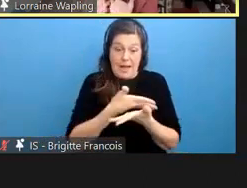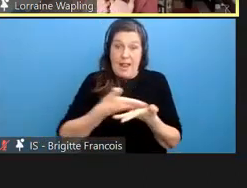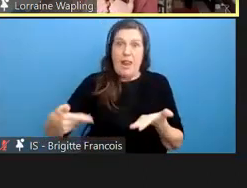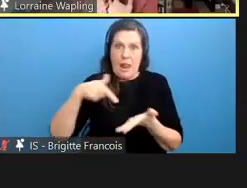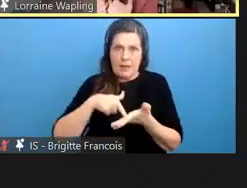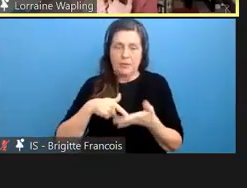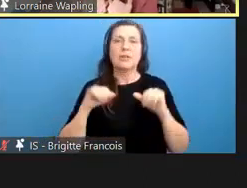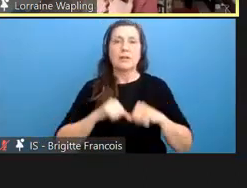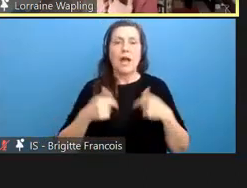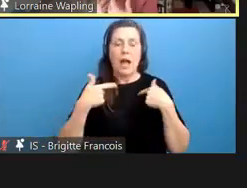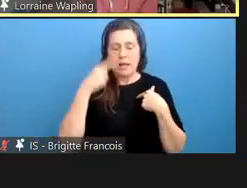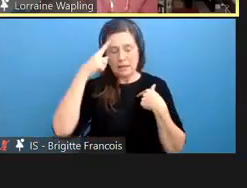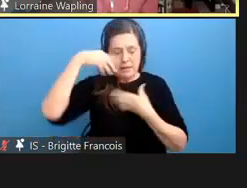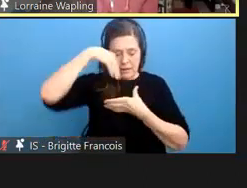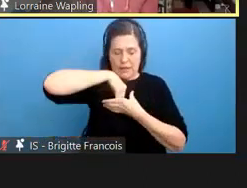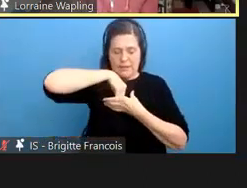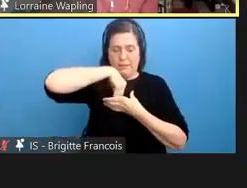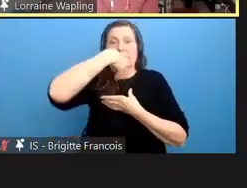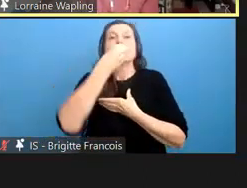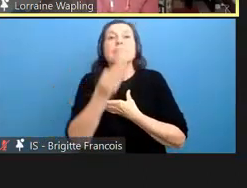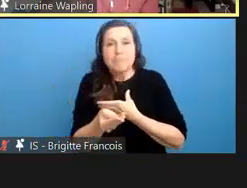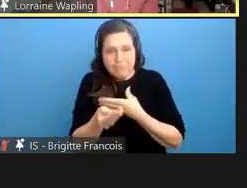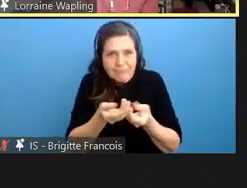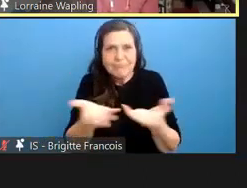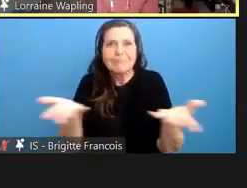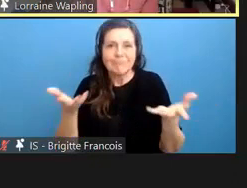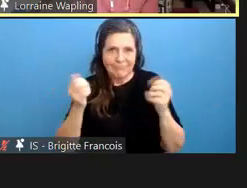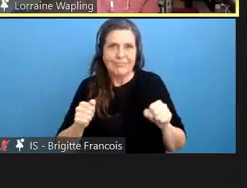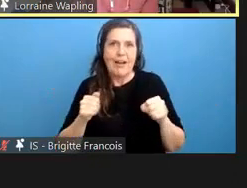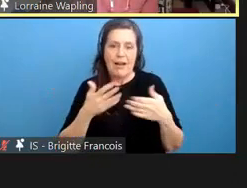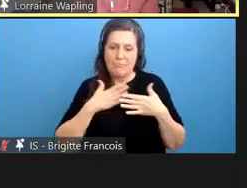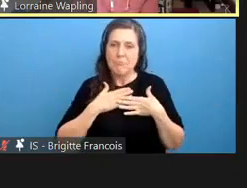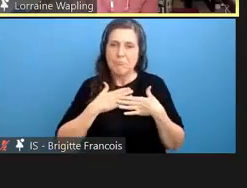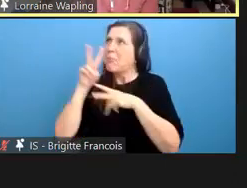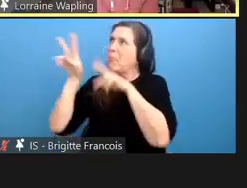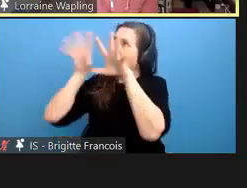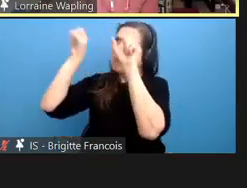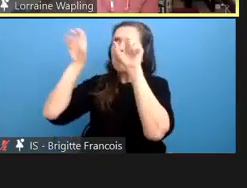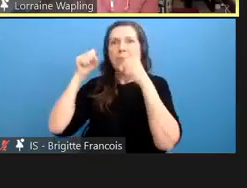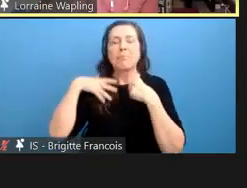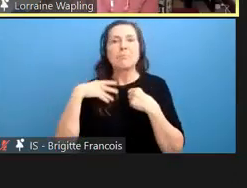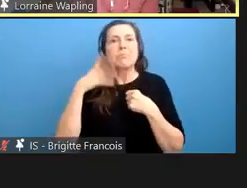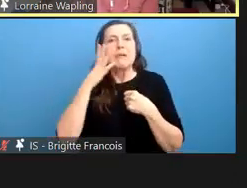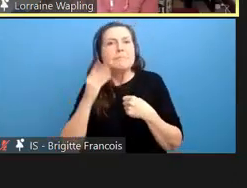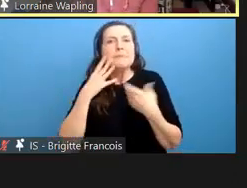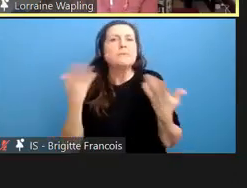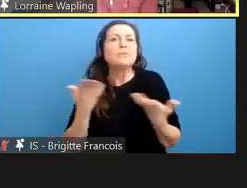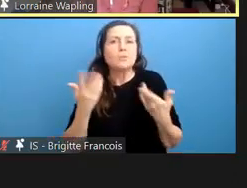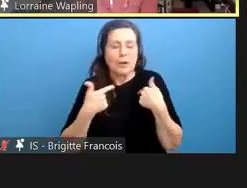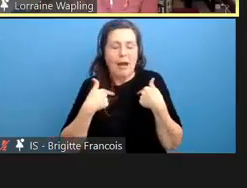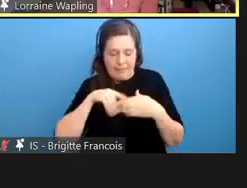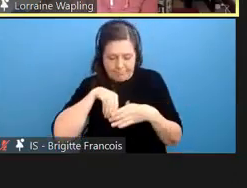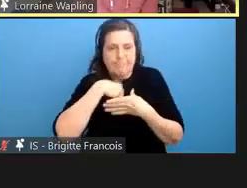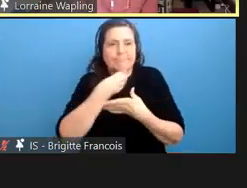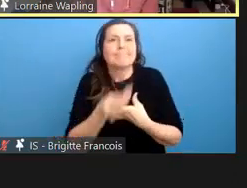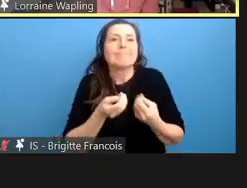share our inner thoughts and feelings and to share our experiences with others. So it's